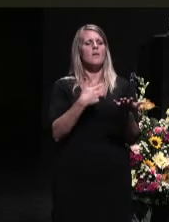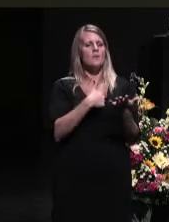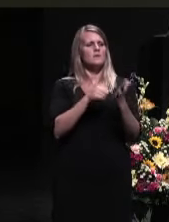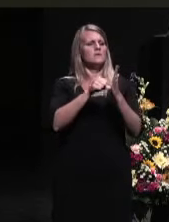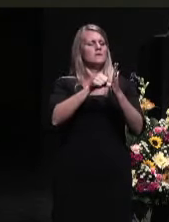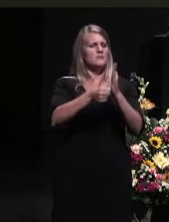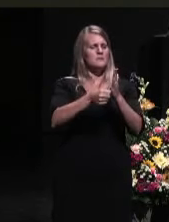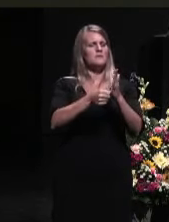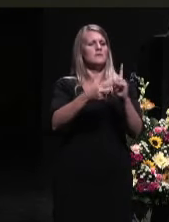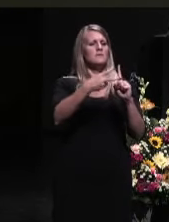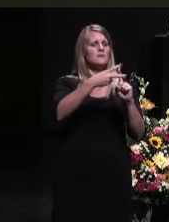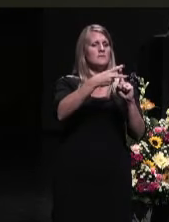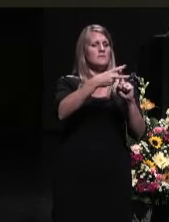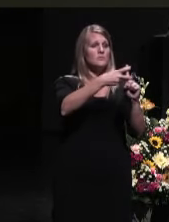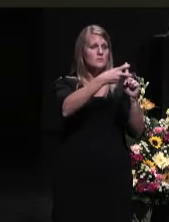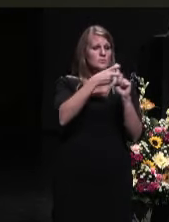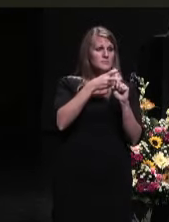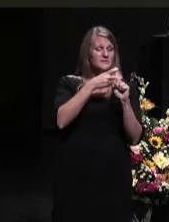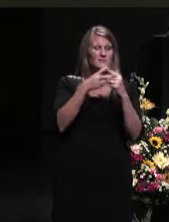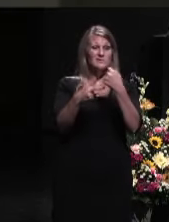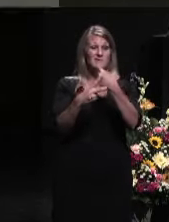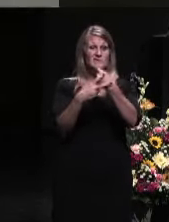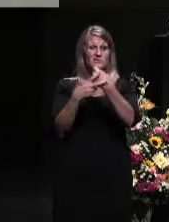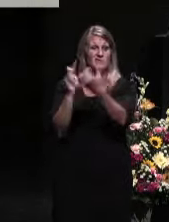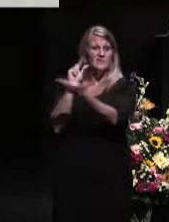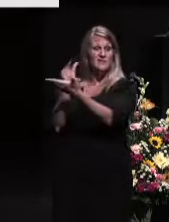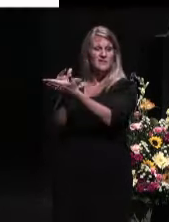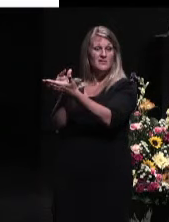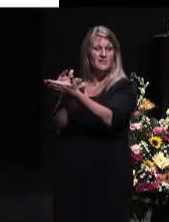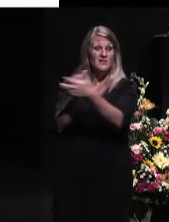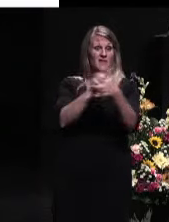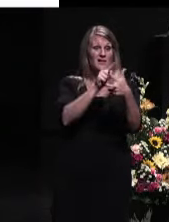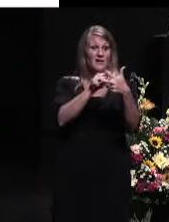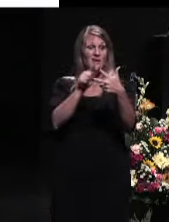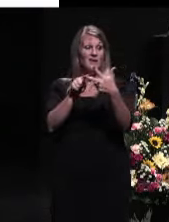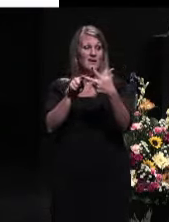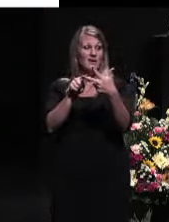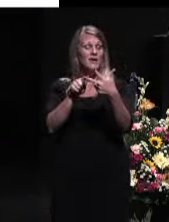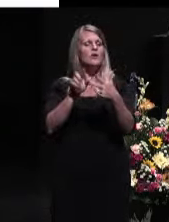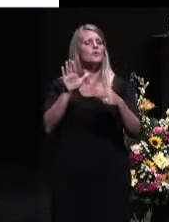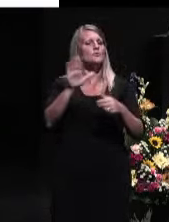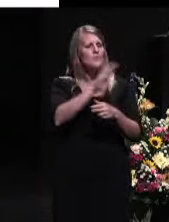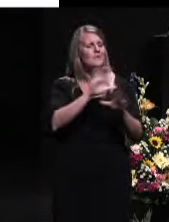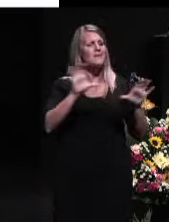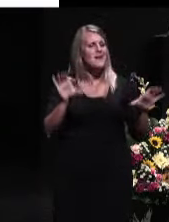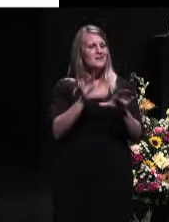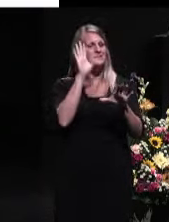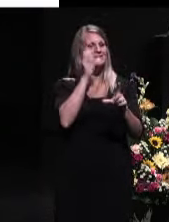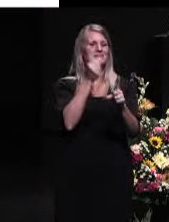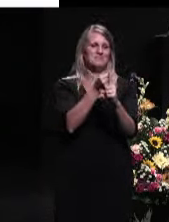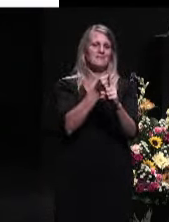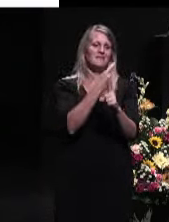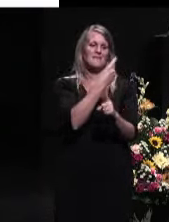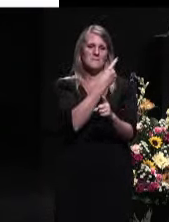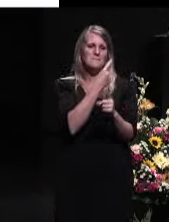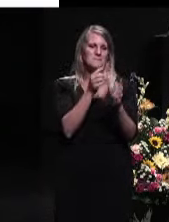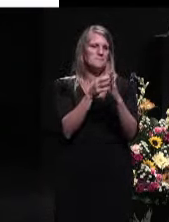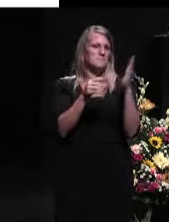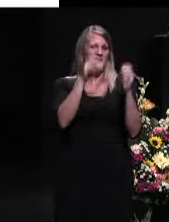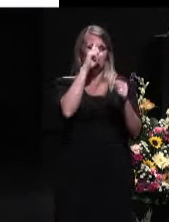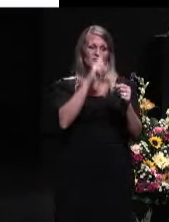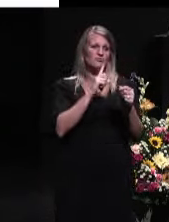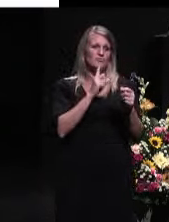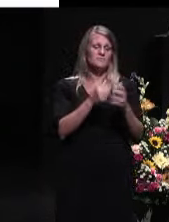recruitment, retention, and graduation, that everything you do has an impact. I want to share with you a quick story